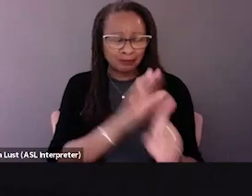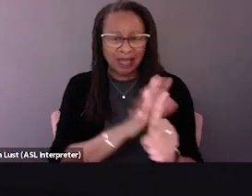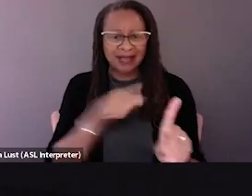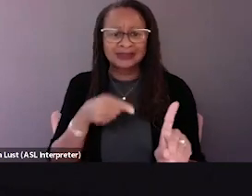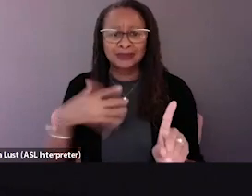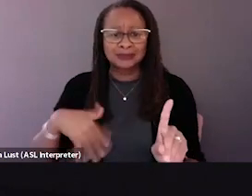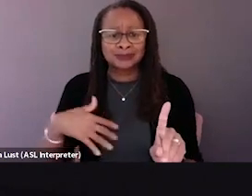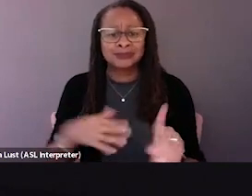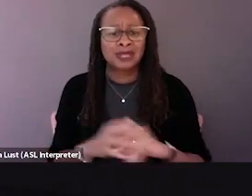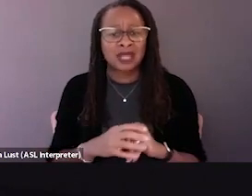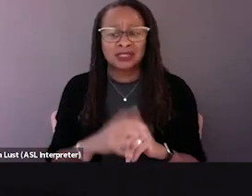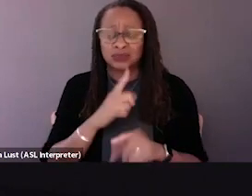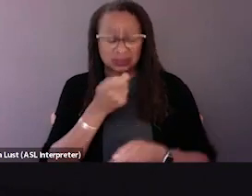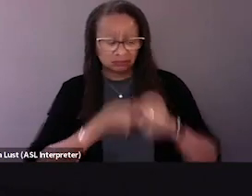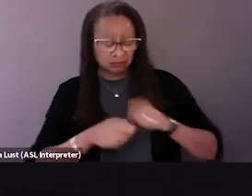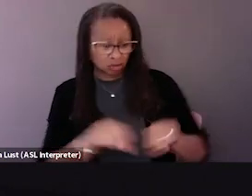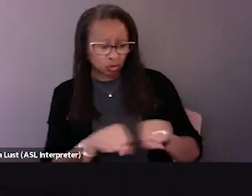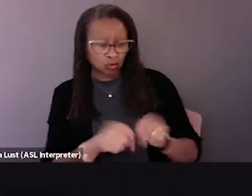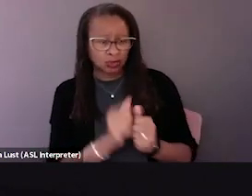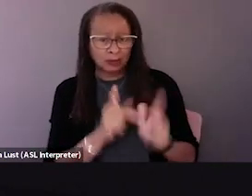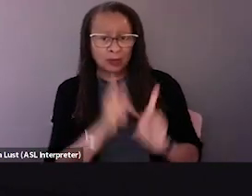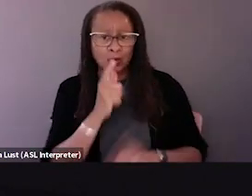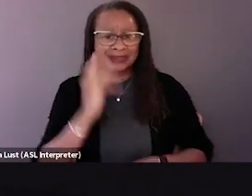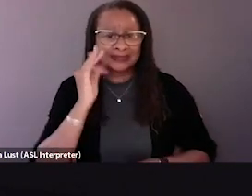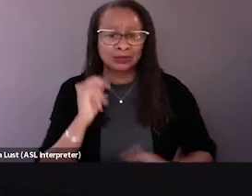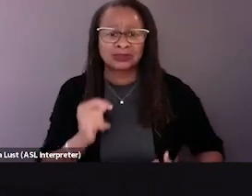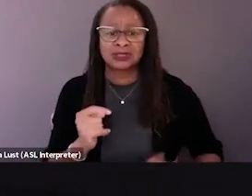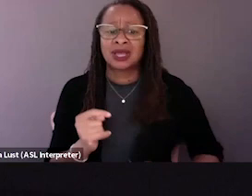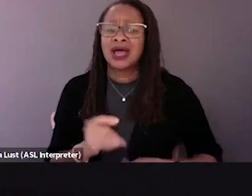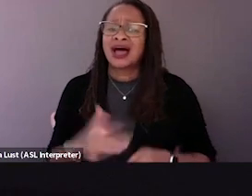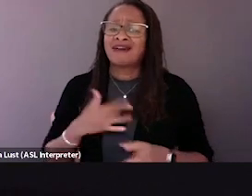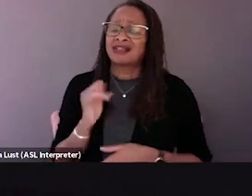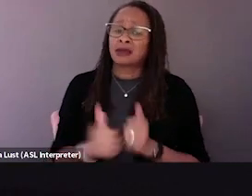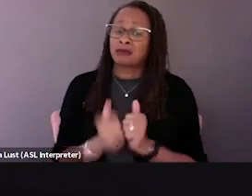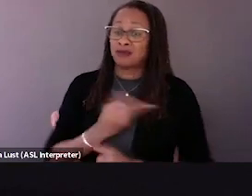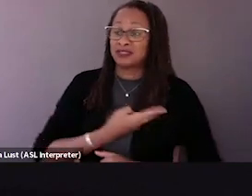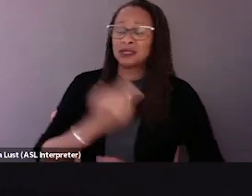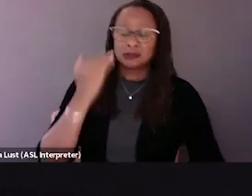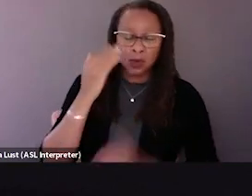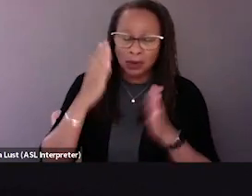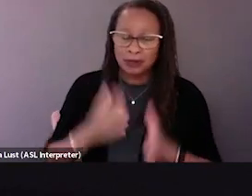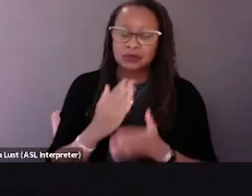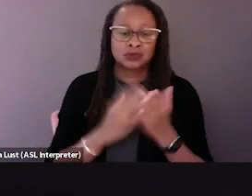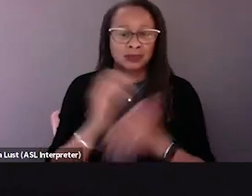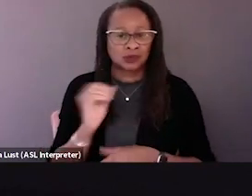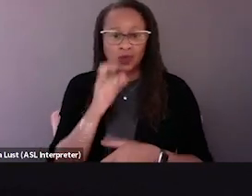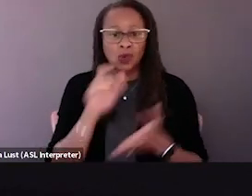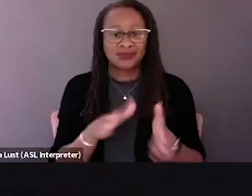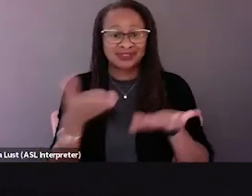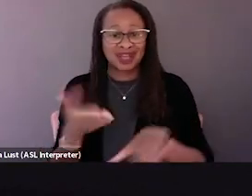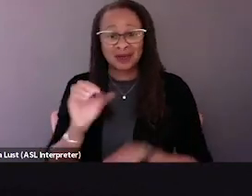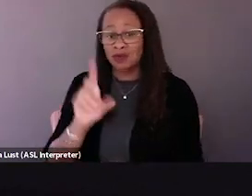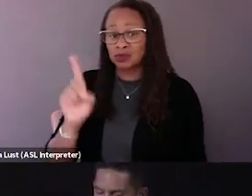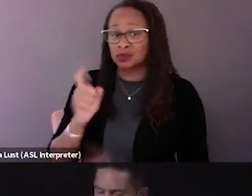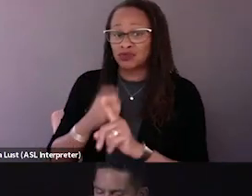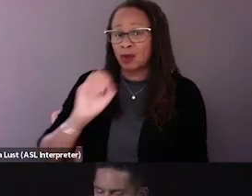and put ourselves in these shoes, and I feel like most of us probably know somebody to some degree who's died of an opioid